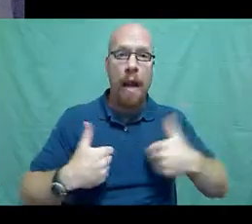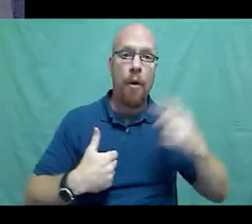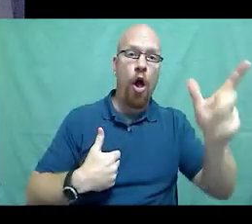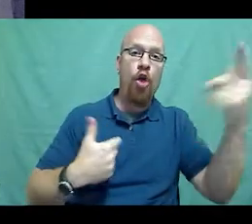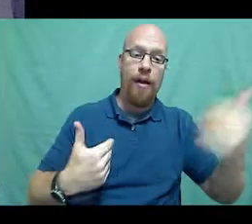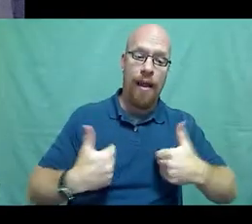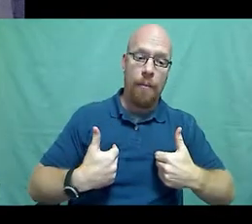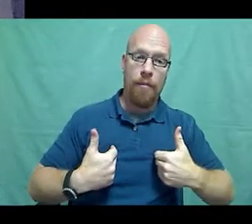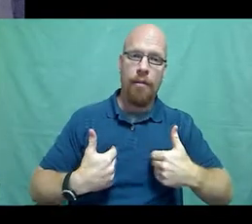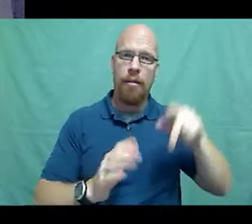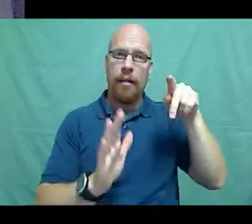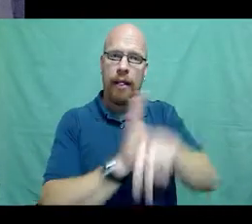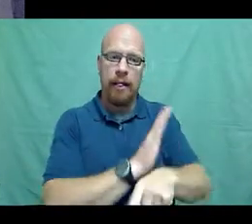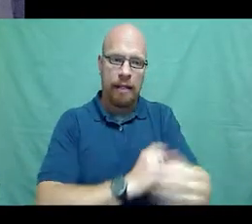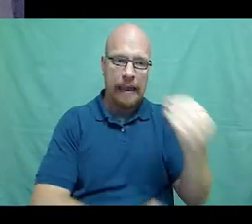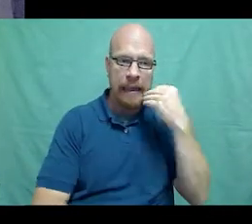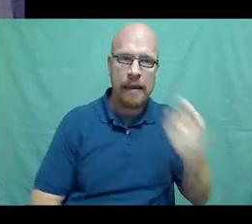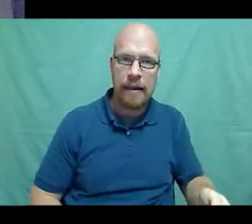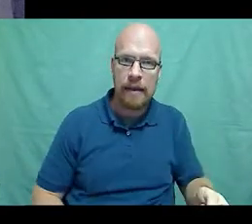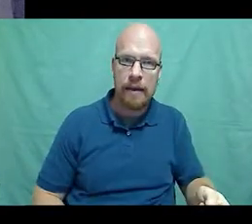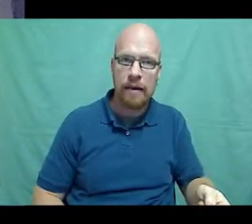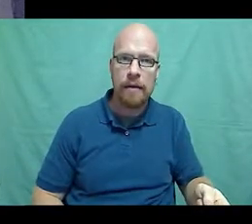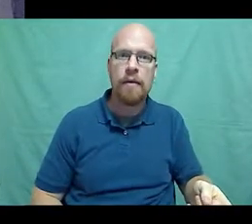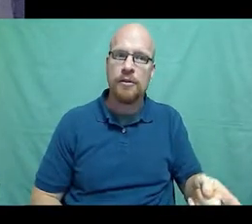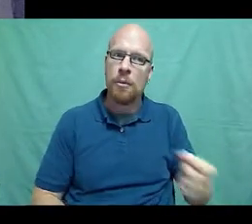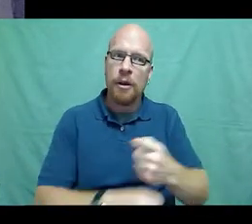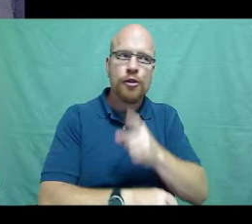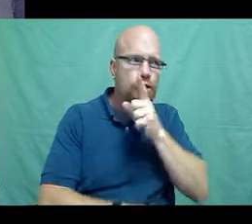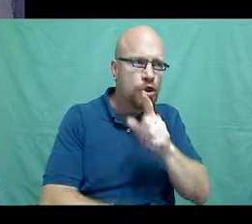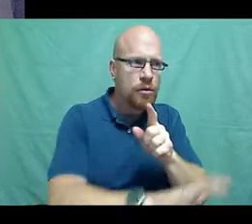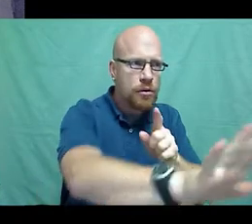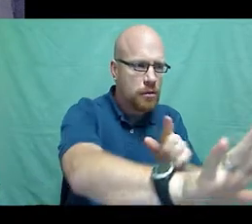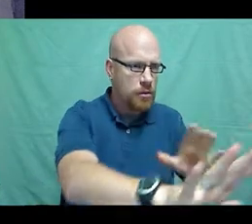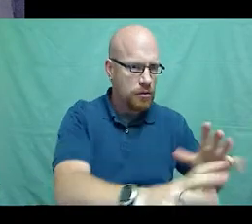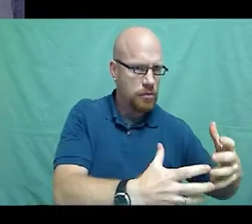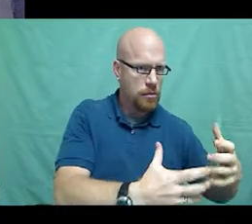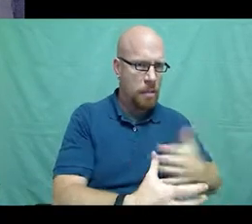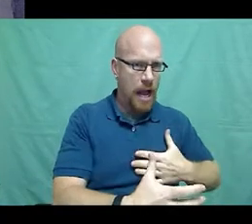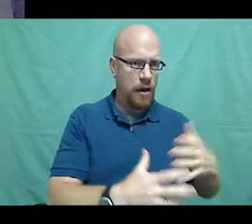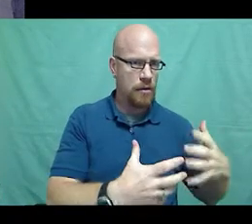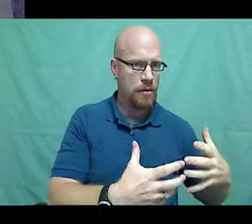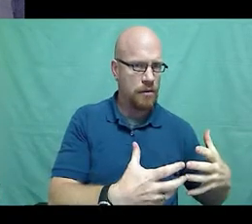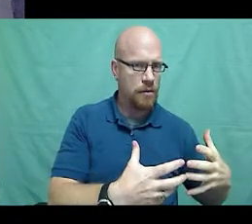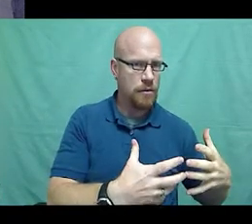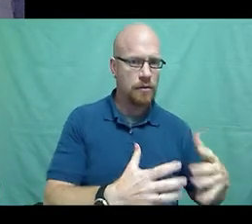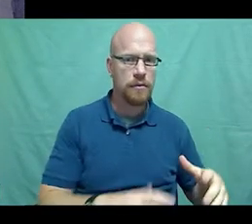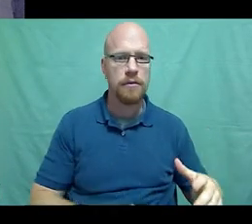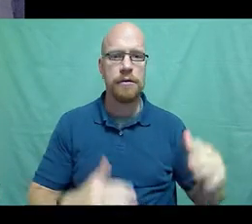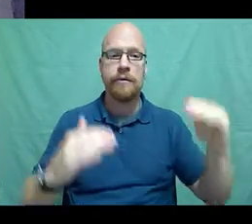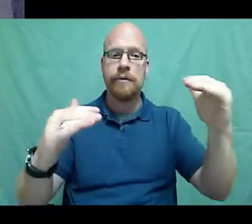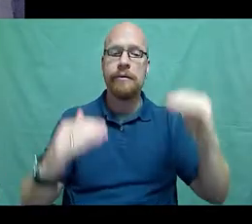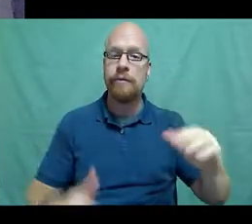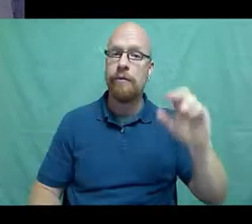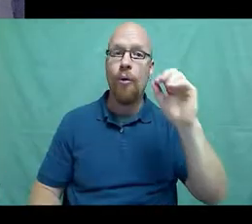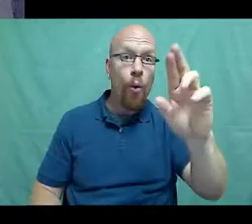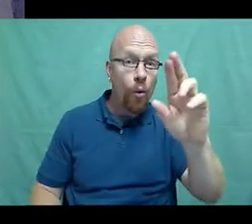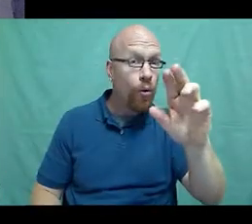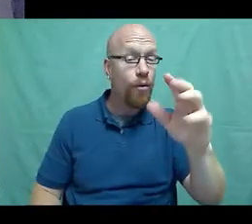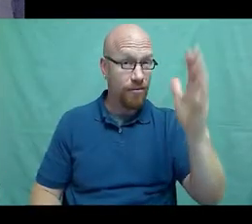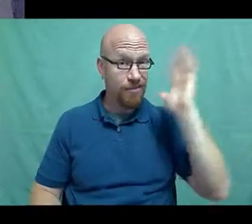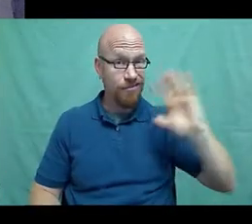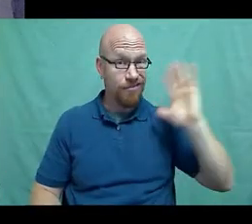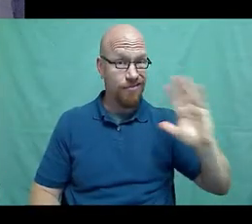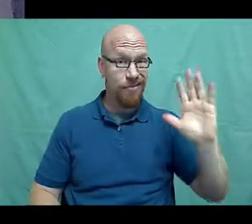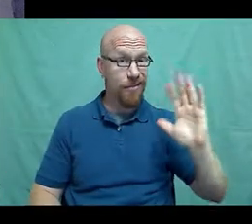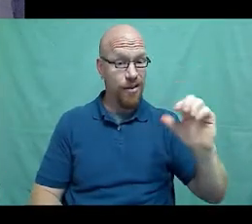them, or we don't want other animals to come and eat our animals. So we count to see how many we